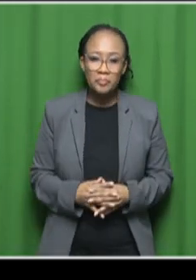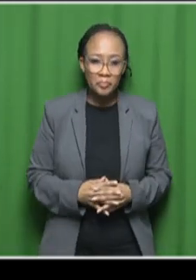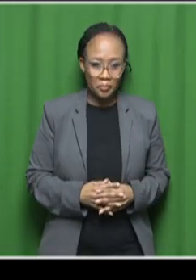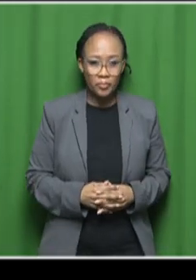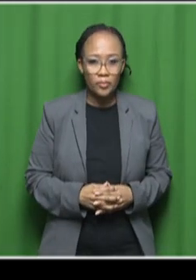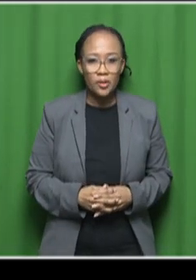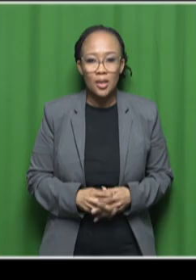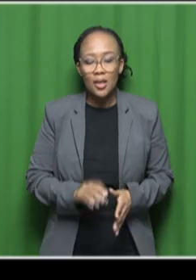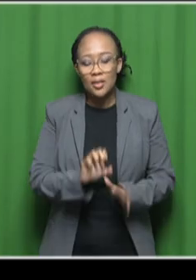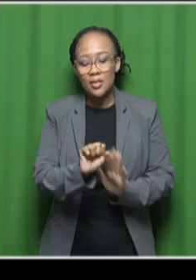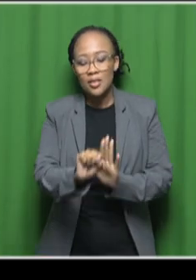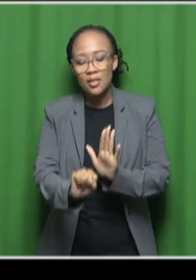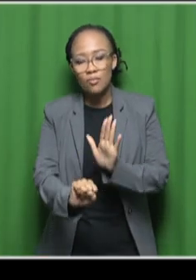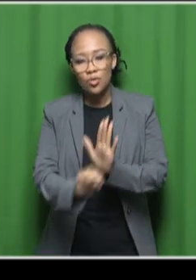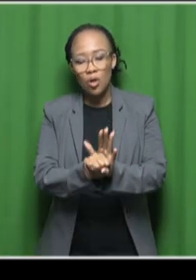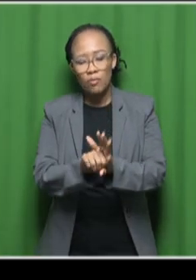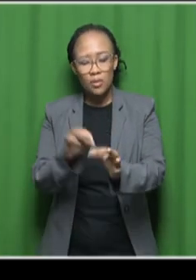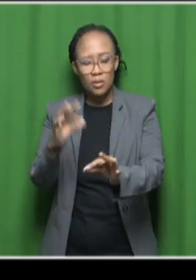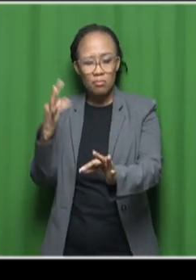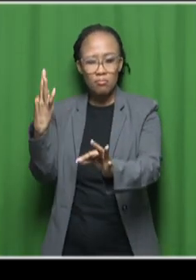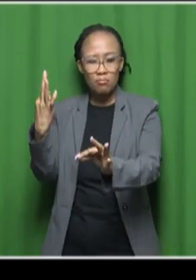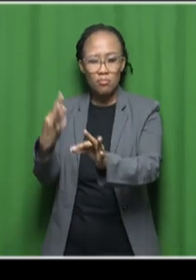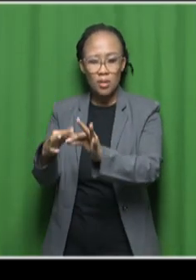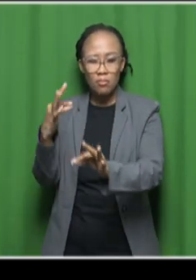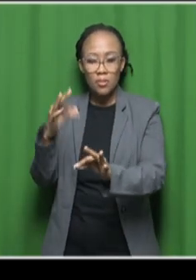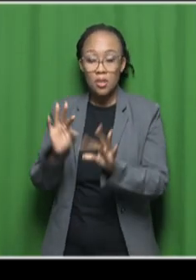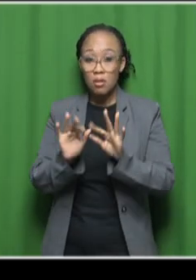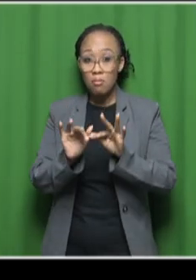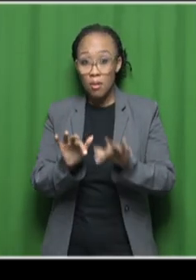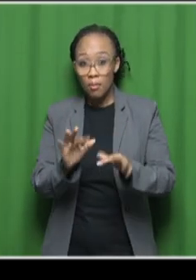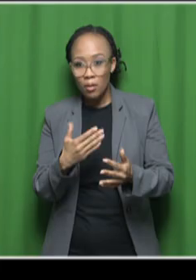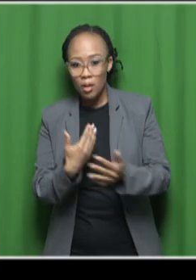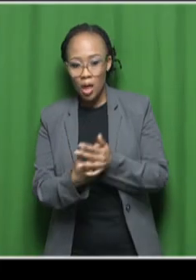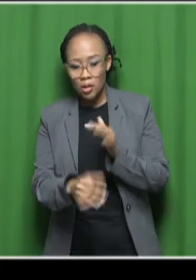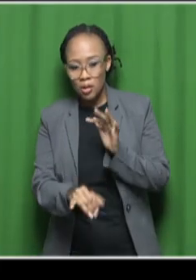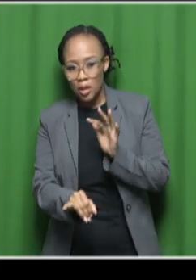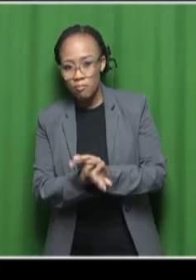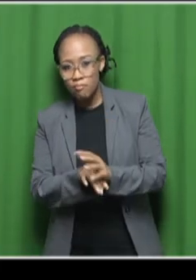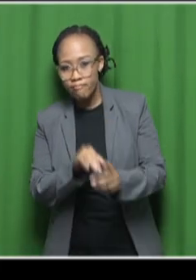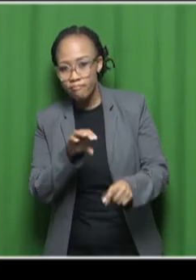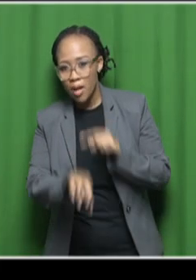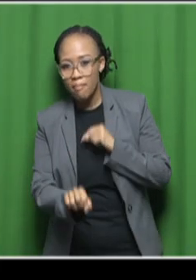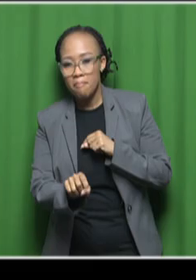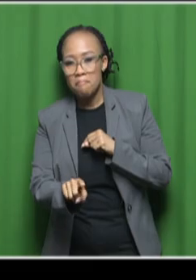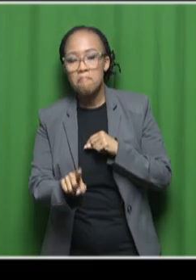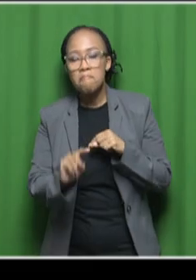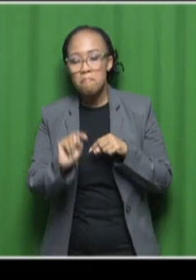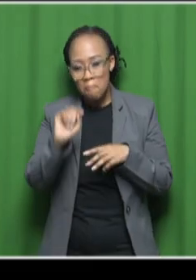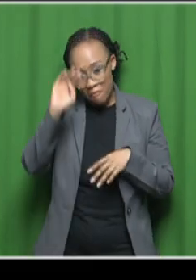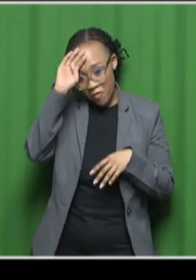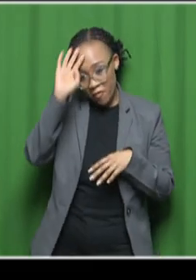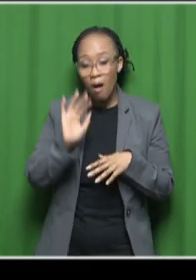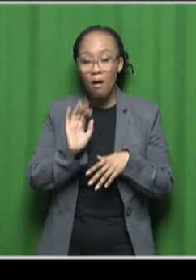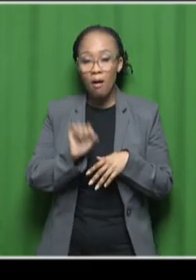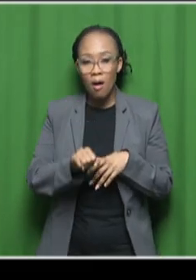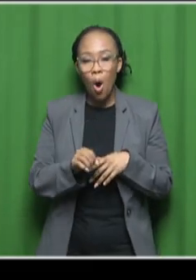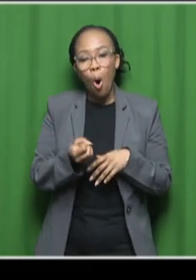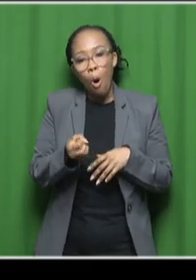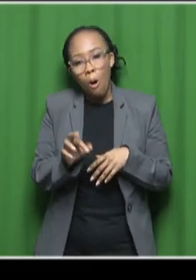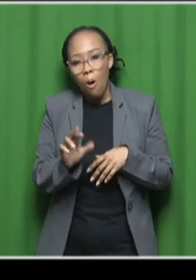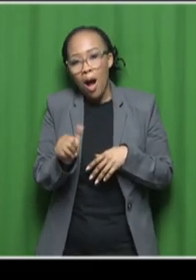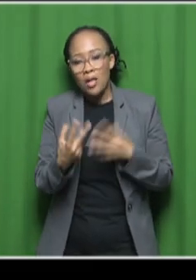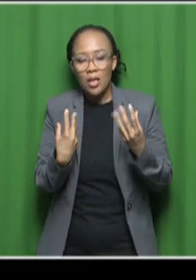symptoms specifically that people can look out for, Ernst, of course, as you say, in the throat, but is there anything else that